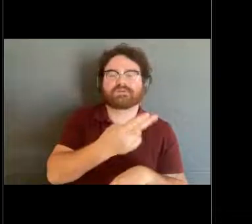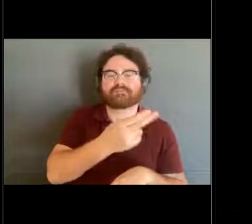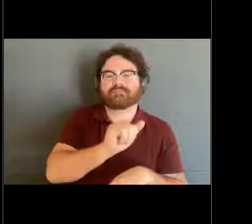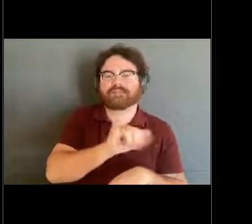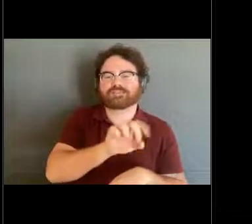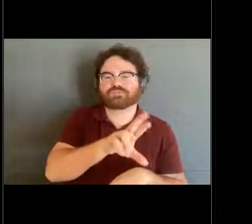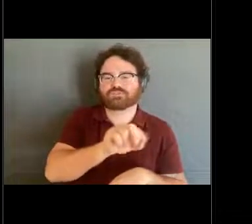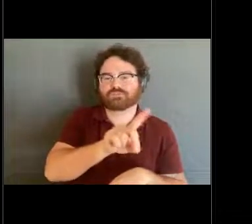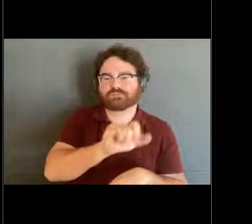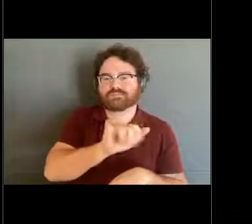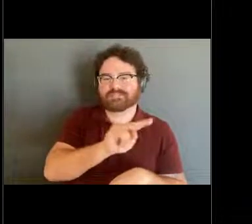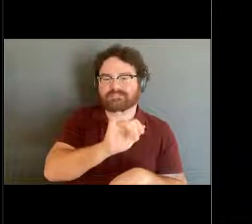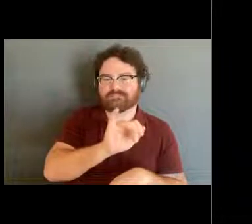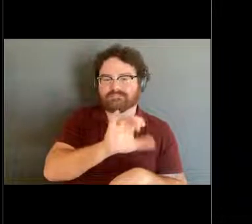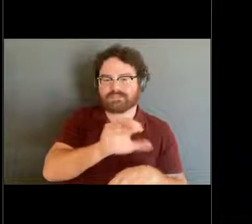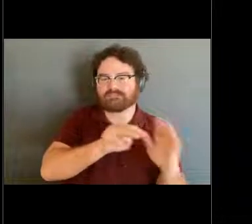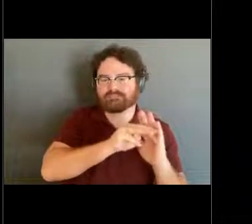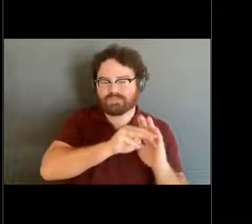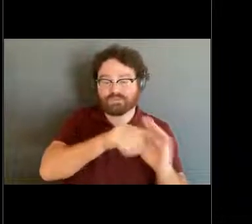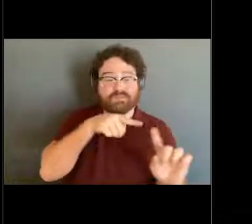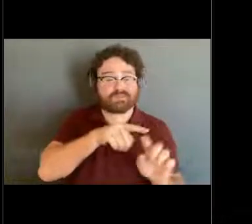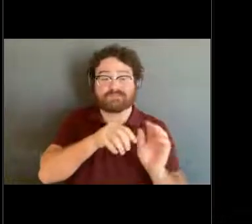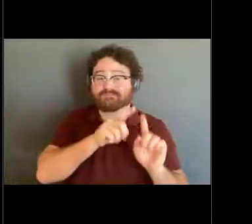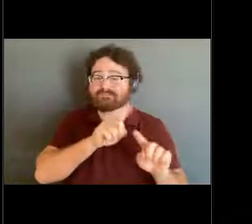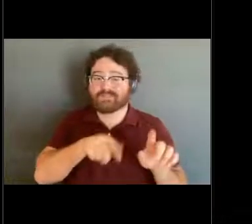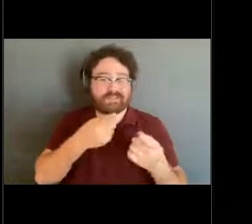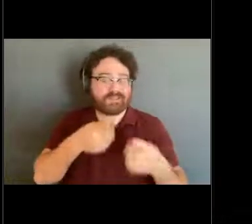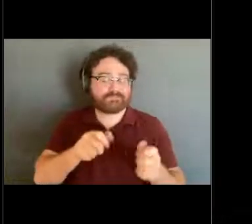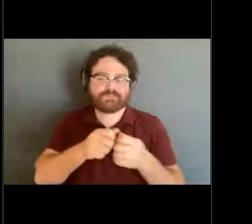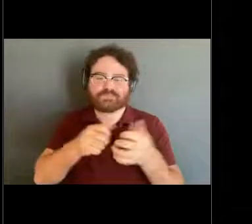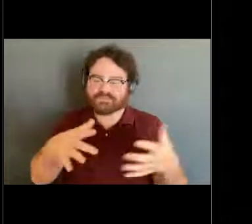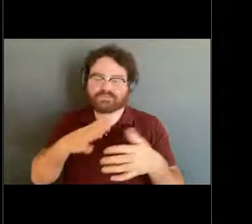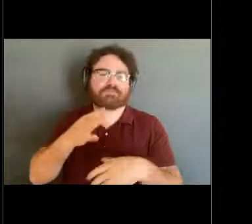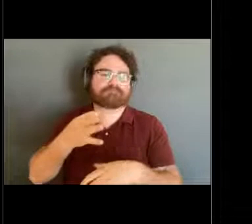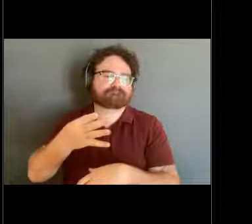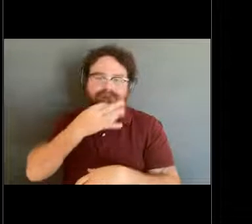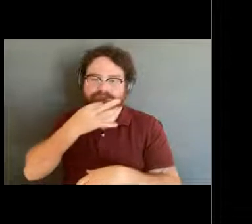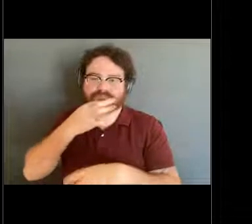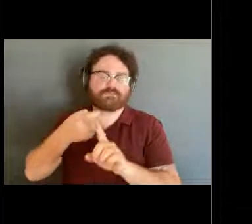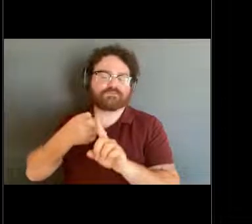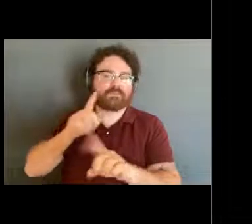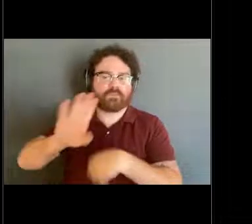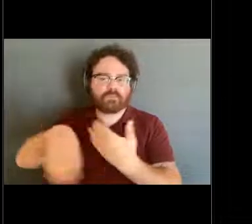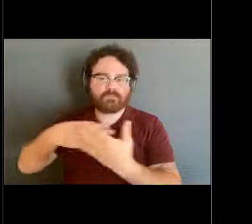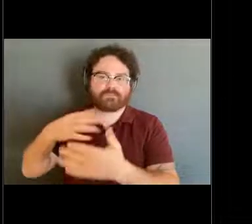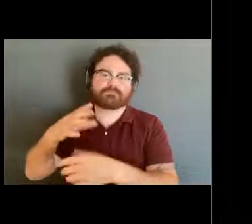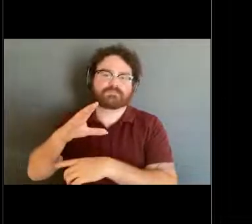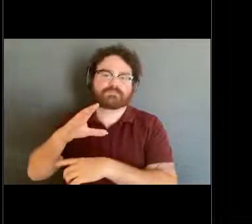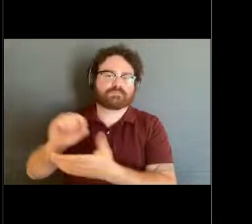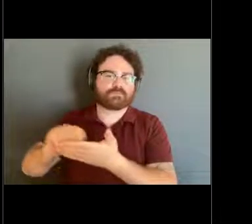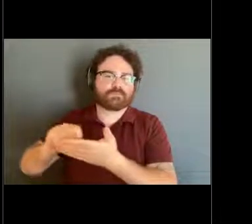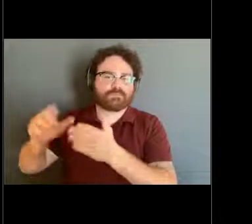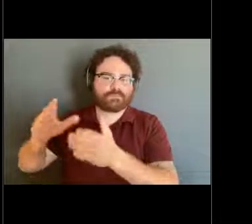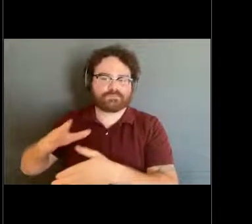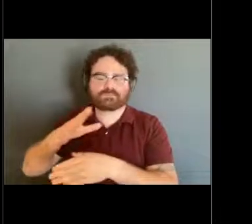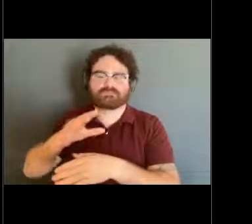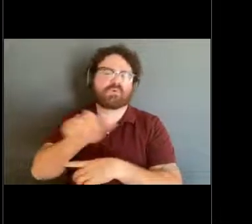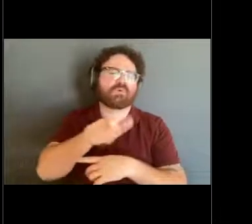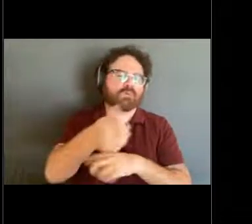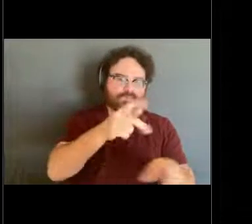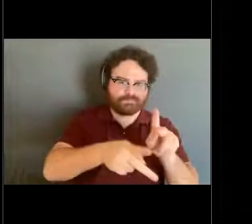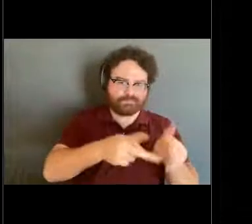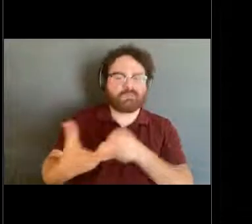happen without the expertise that all co-authors and beyond brought in. So I'd like to express my